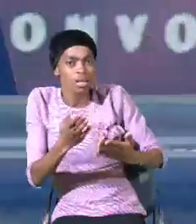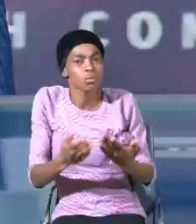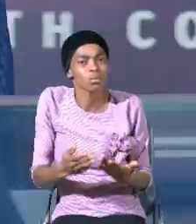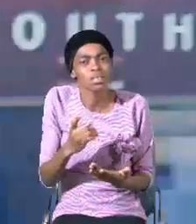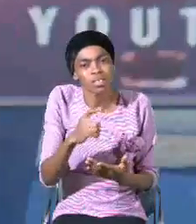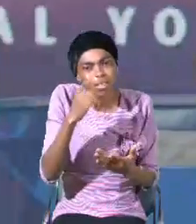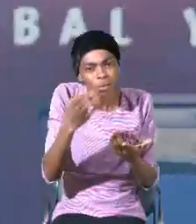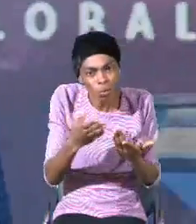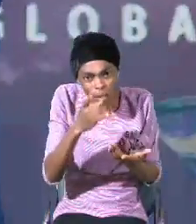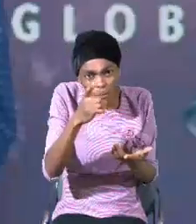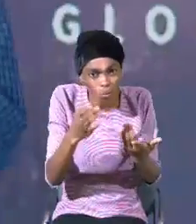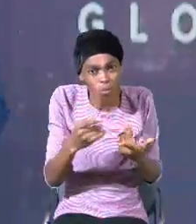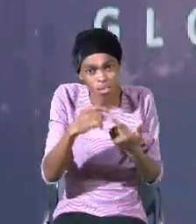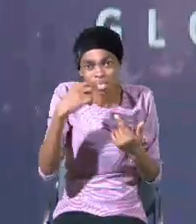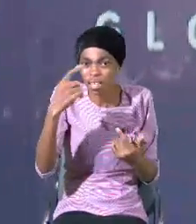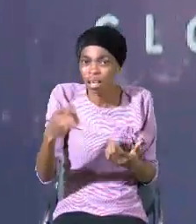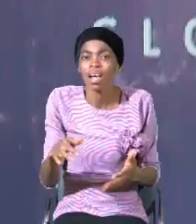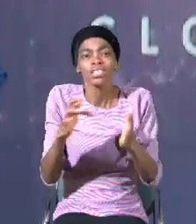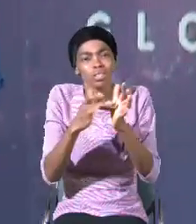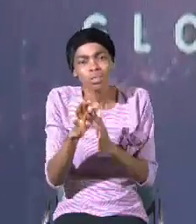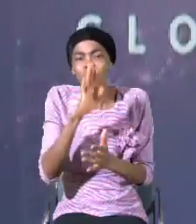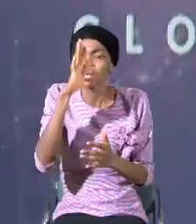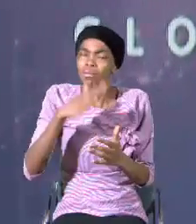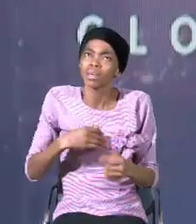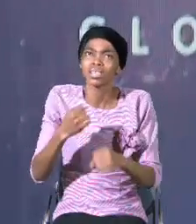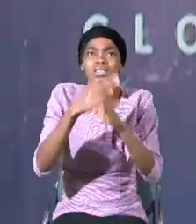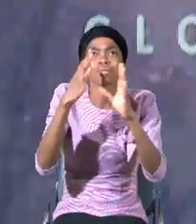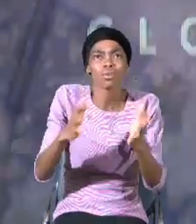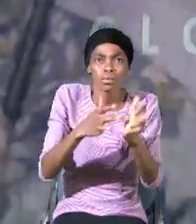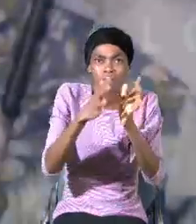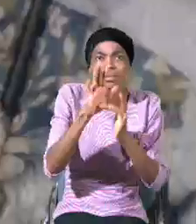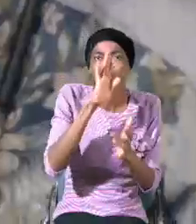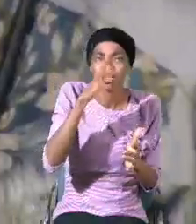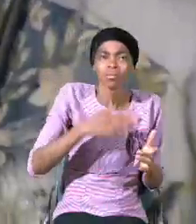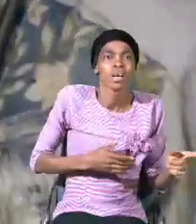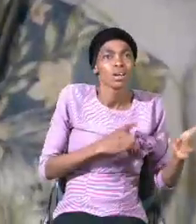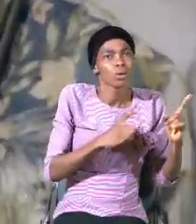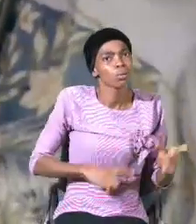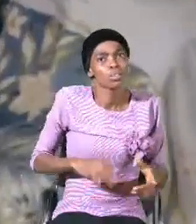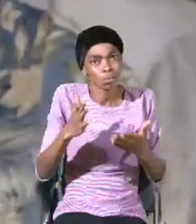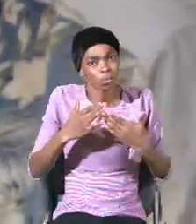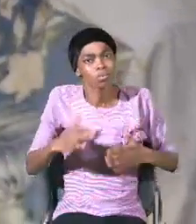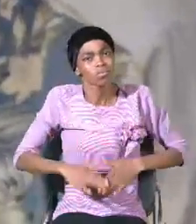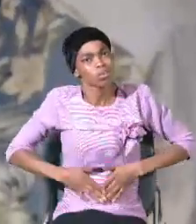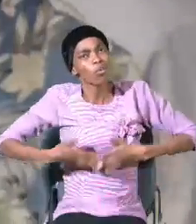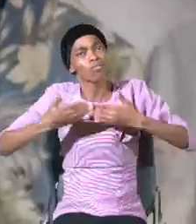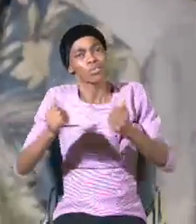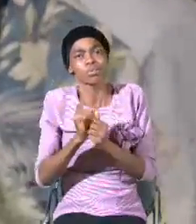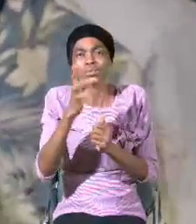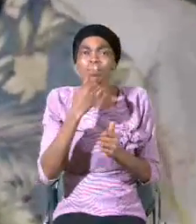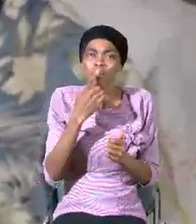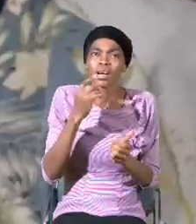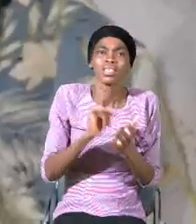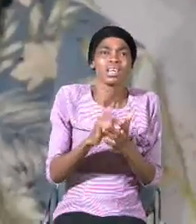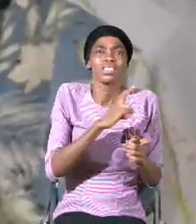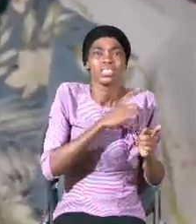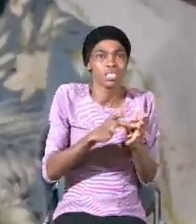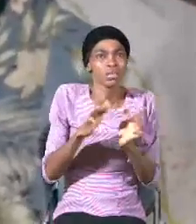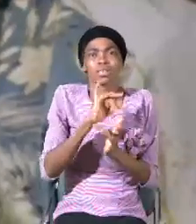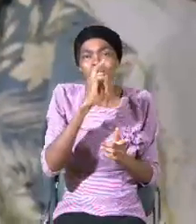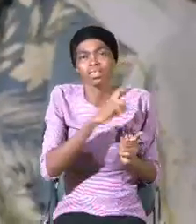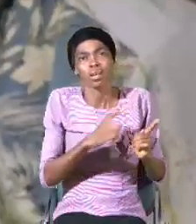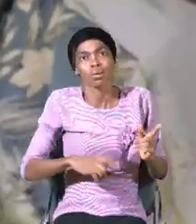Jesus be my Savior. Jesus be my Lord. If you will confess with your mouth that Jesus is Lord and believe